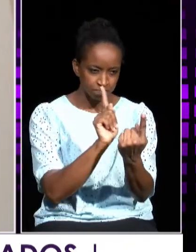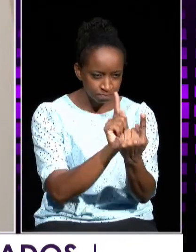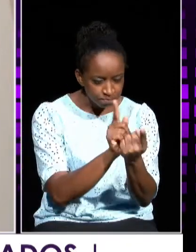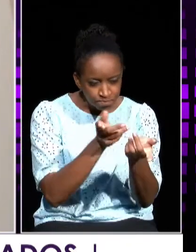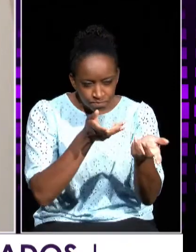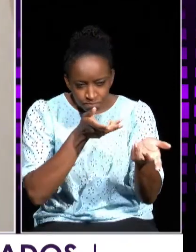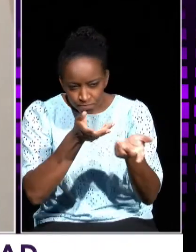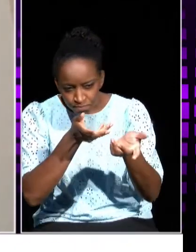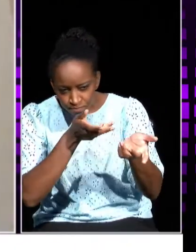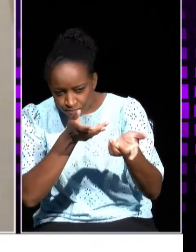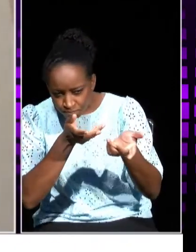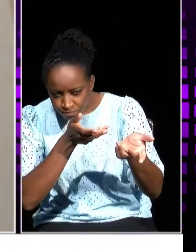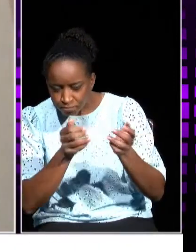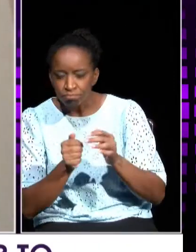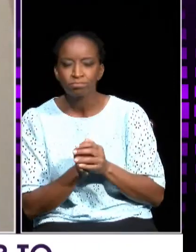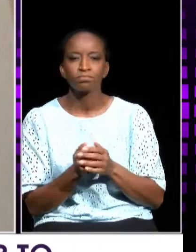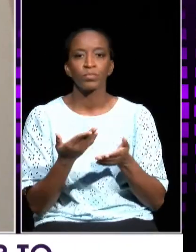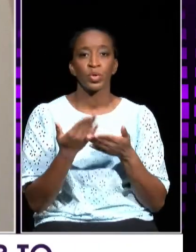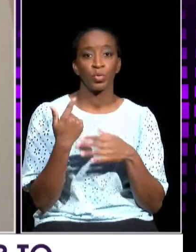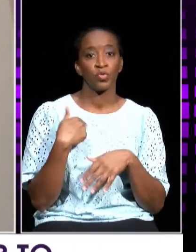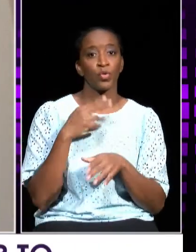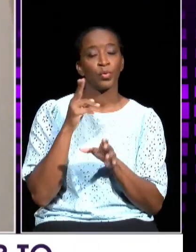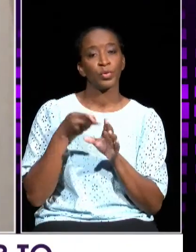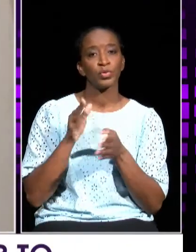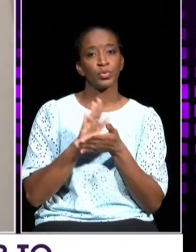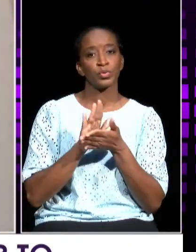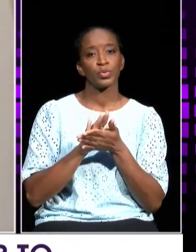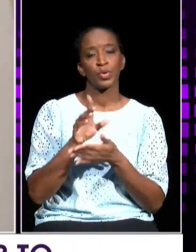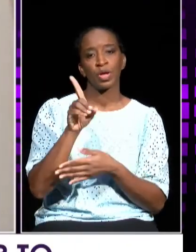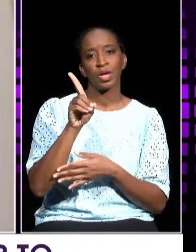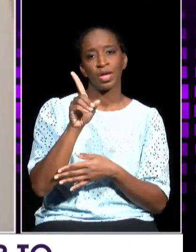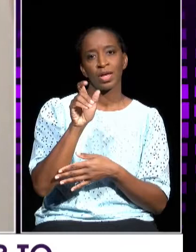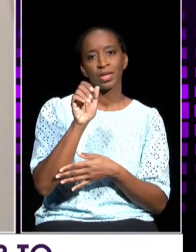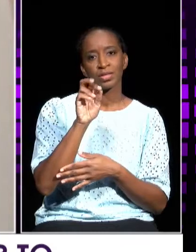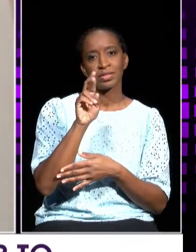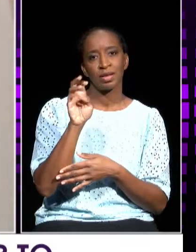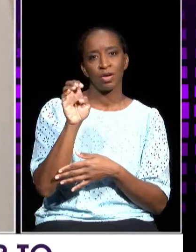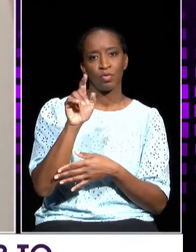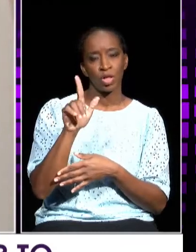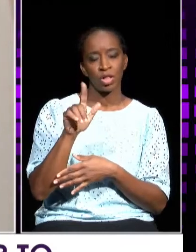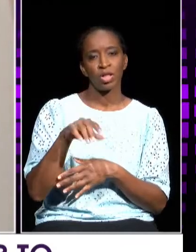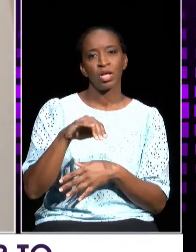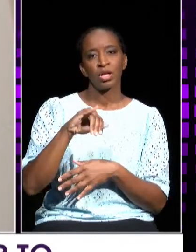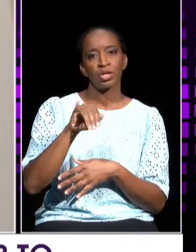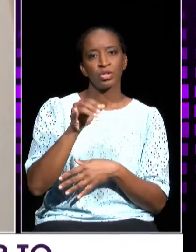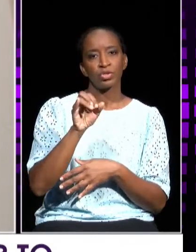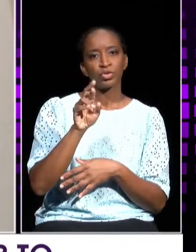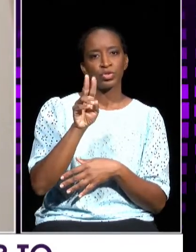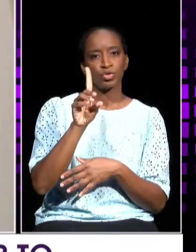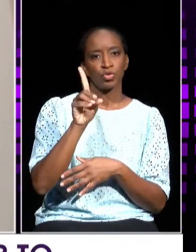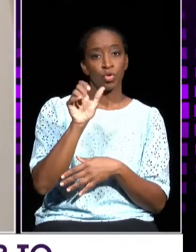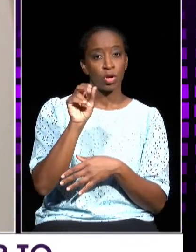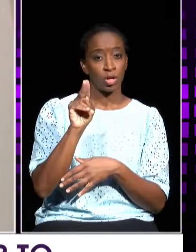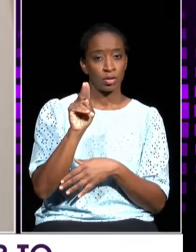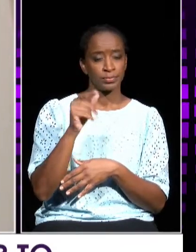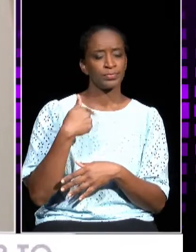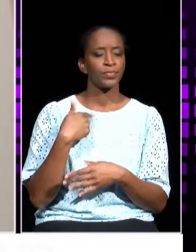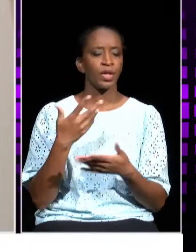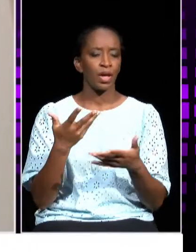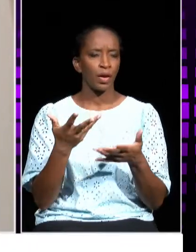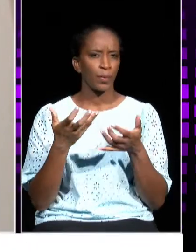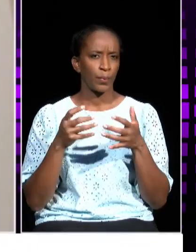an etiquette club. Basically, and I wanted to get those girls, not